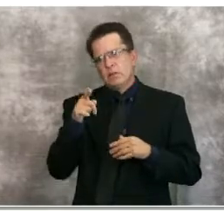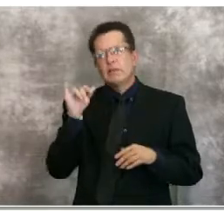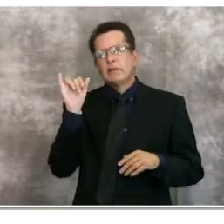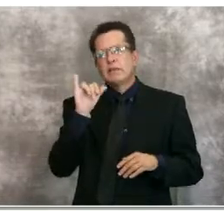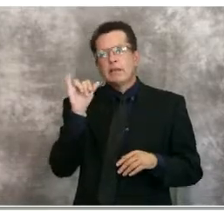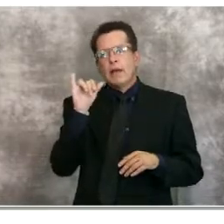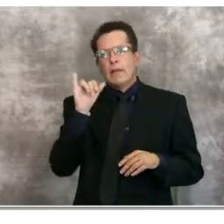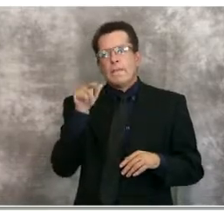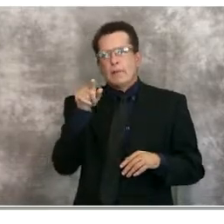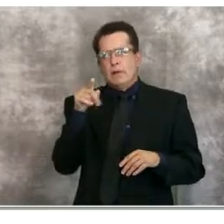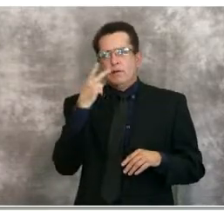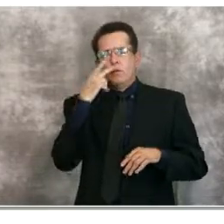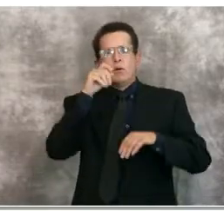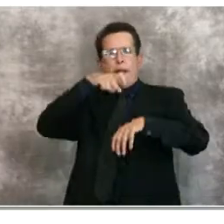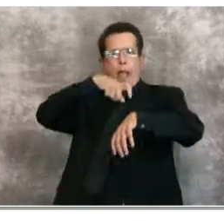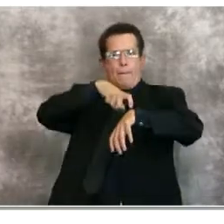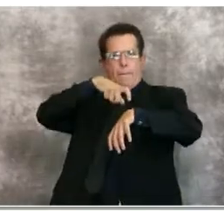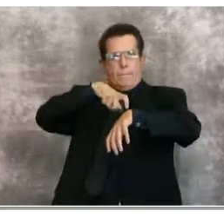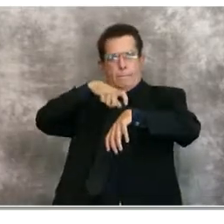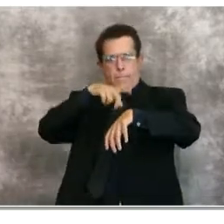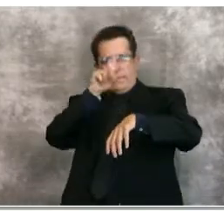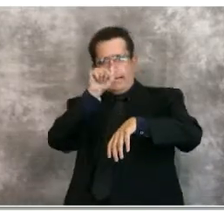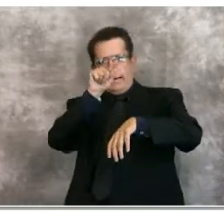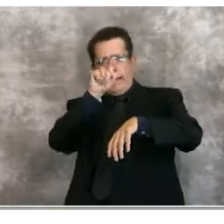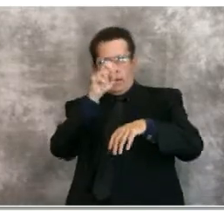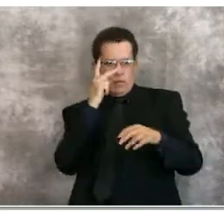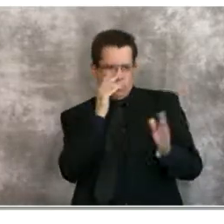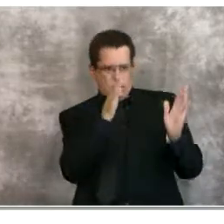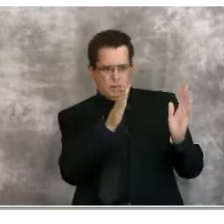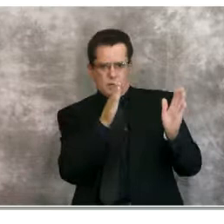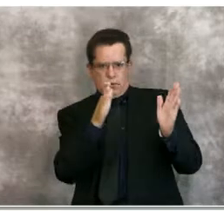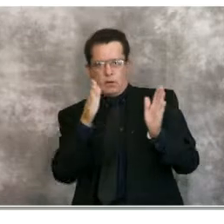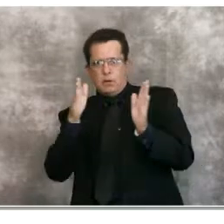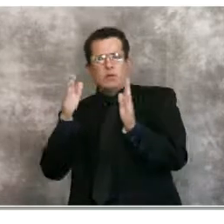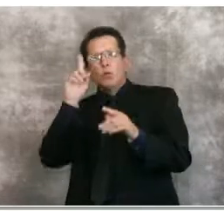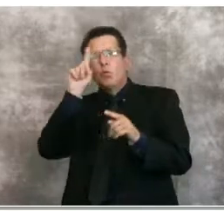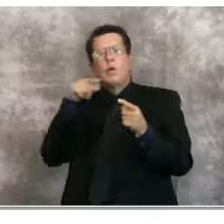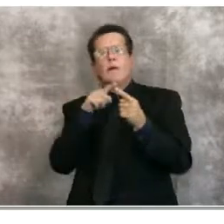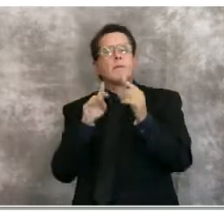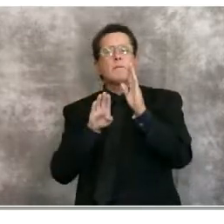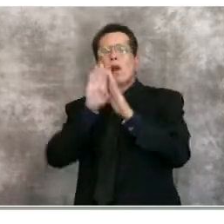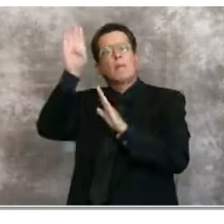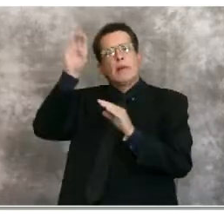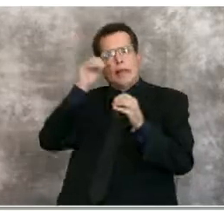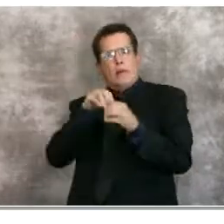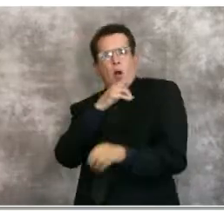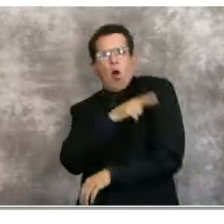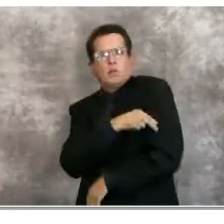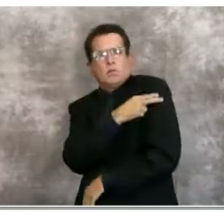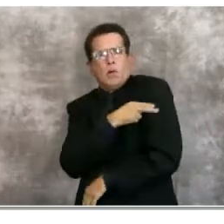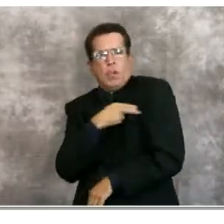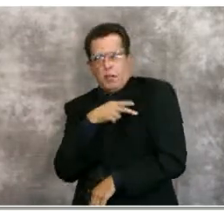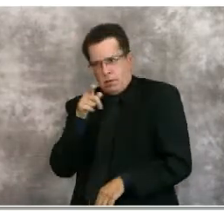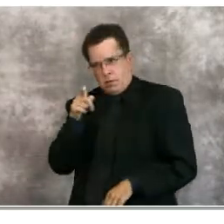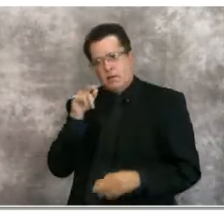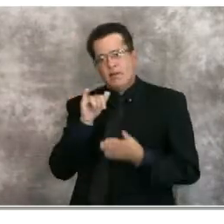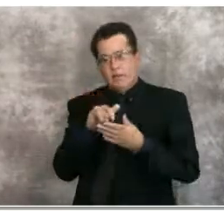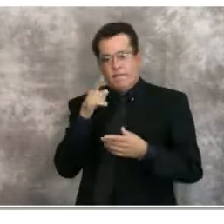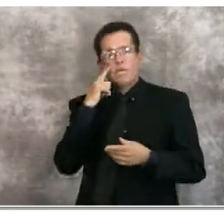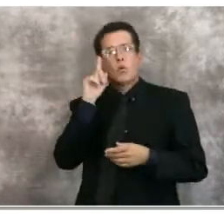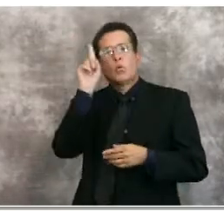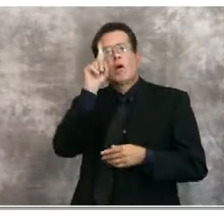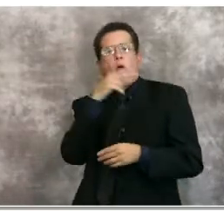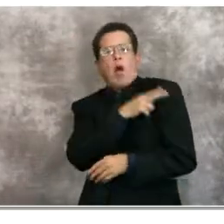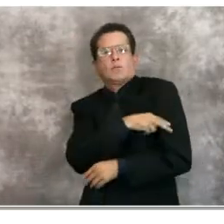any point in time, any day, since the beginning of the outbreak for hospitalization, this is all